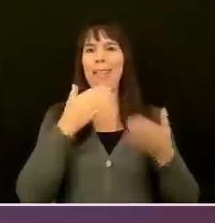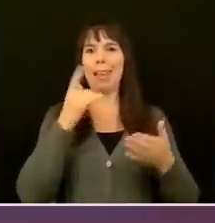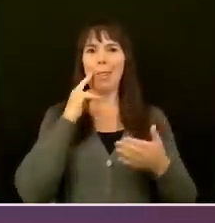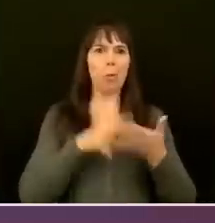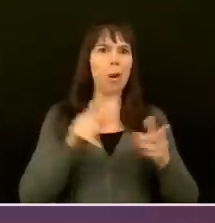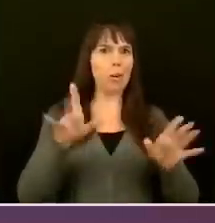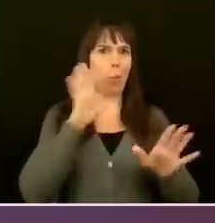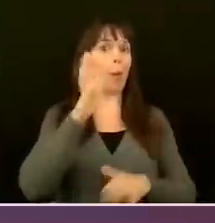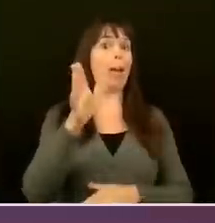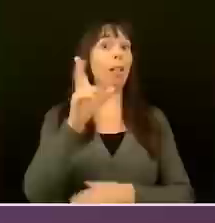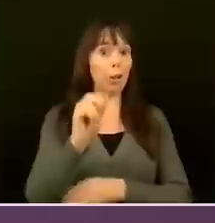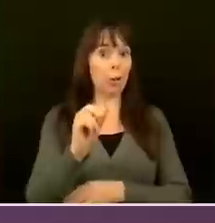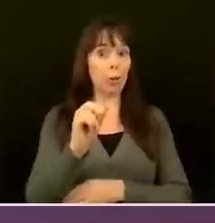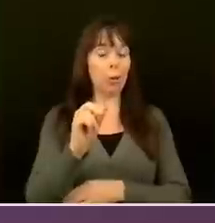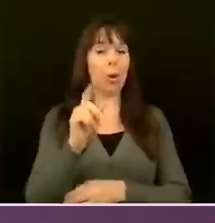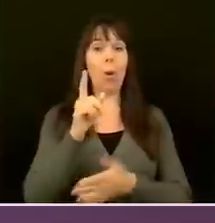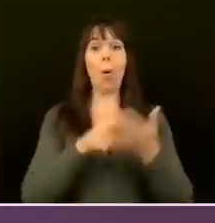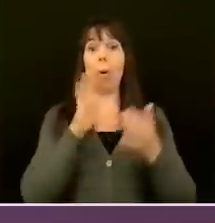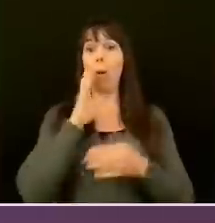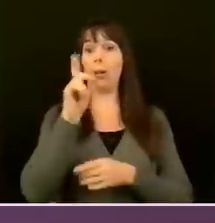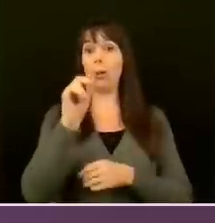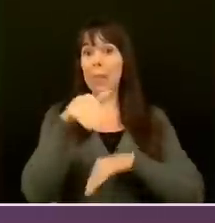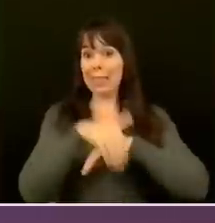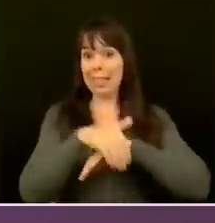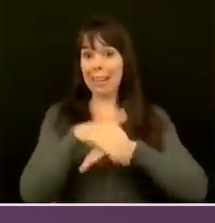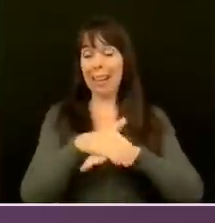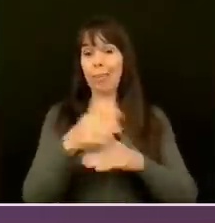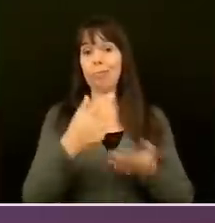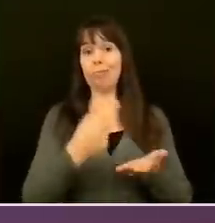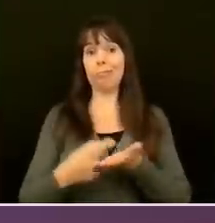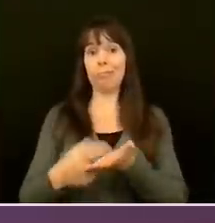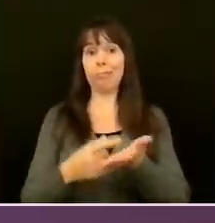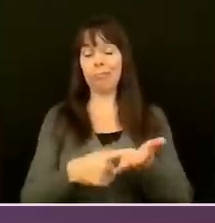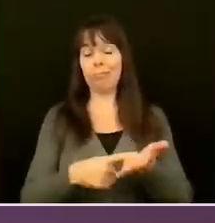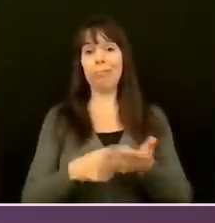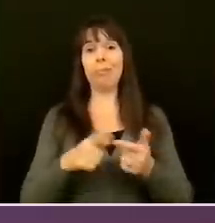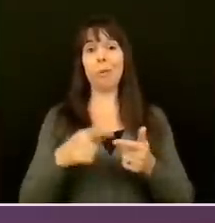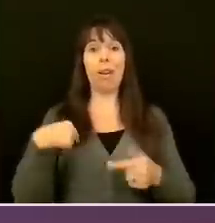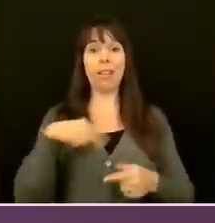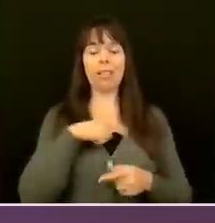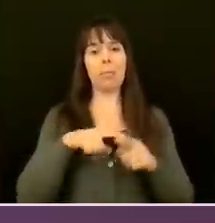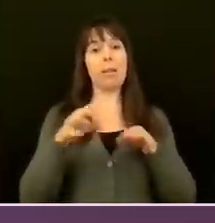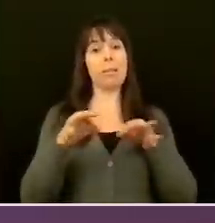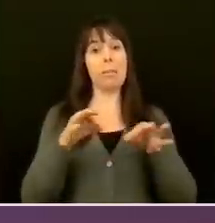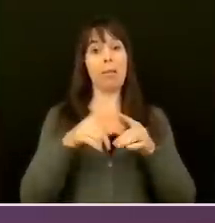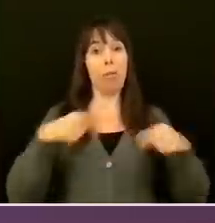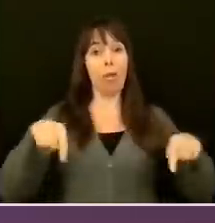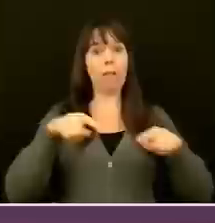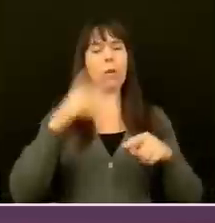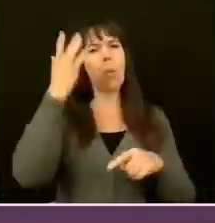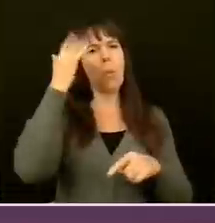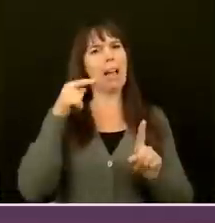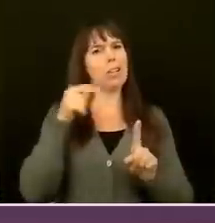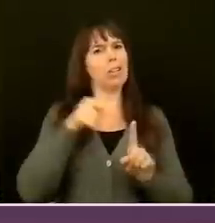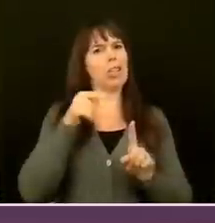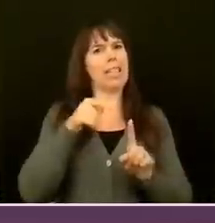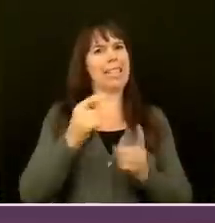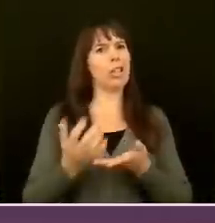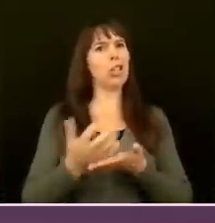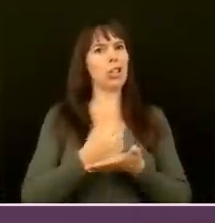do, what she's going to do tonight to talk to us and explain to her, to all of us, why she